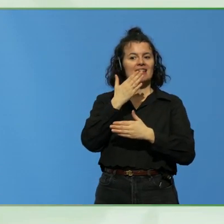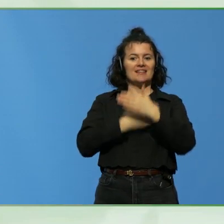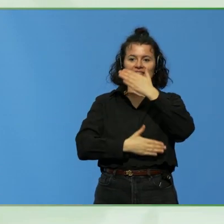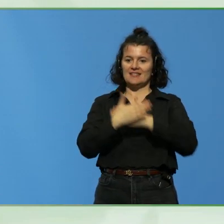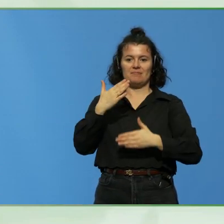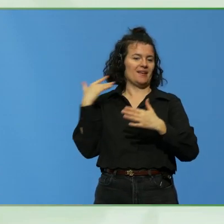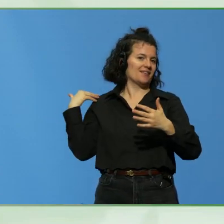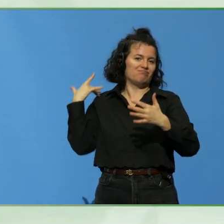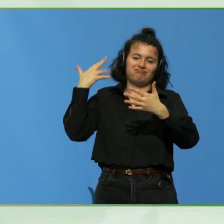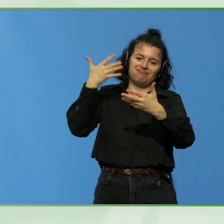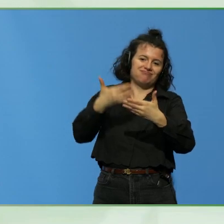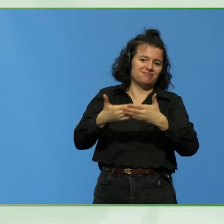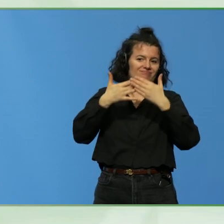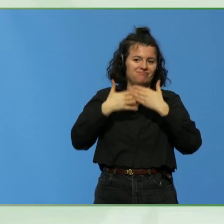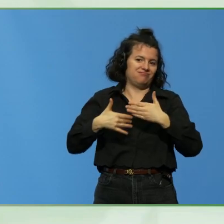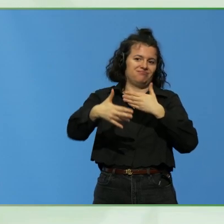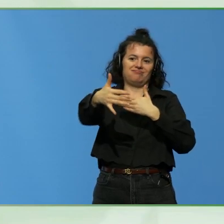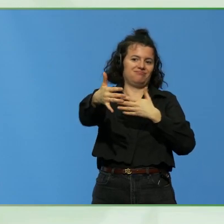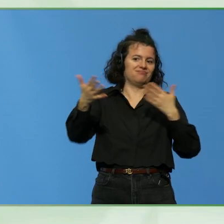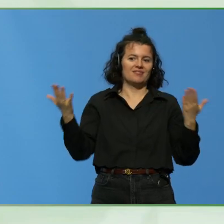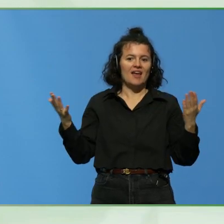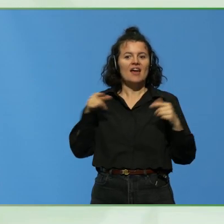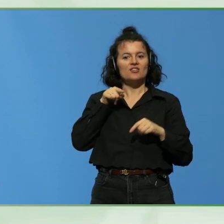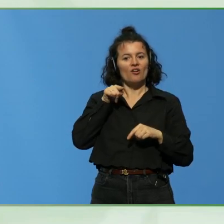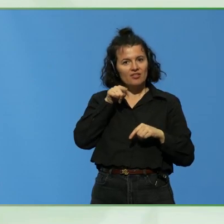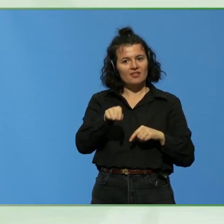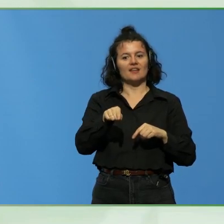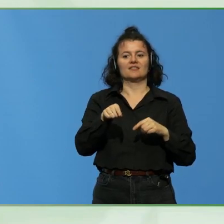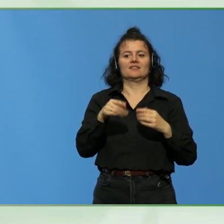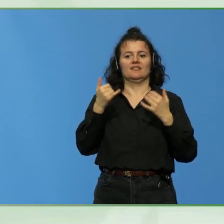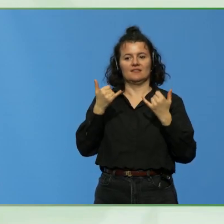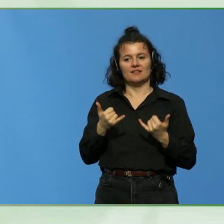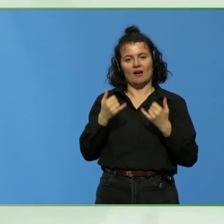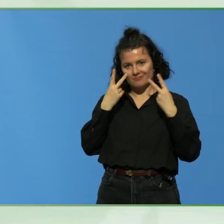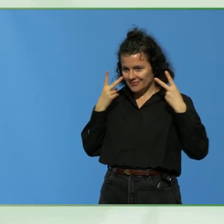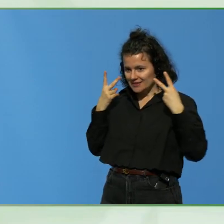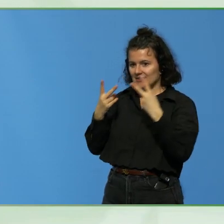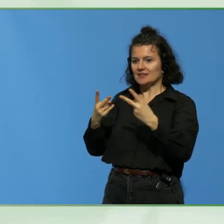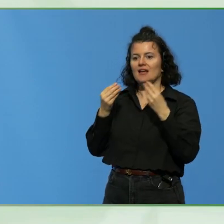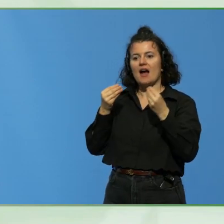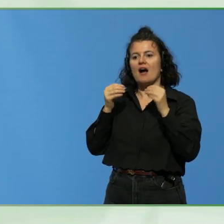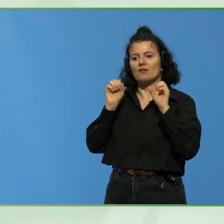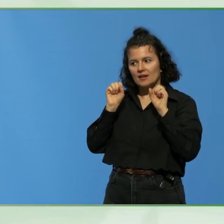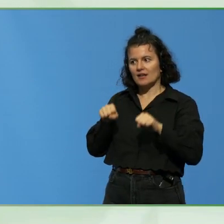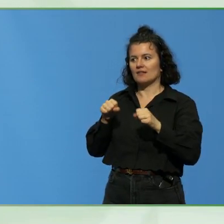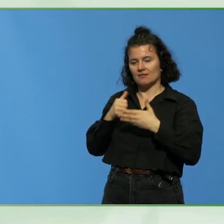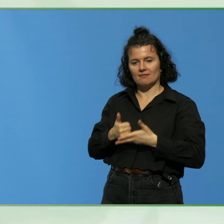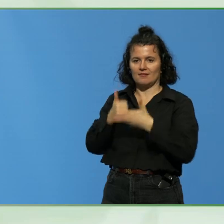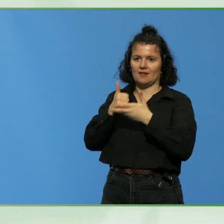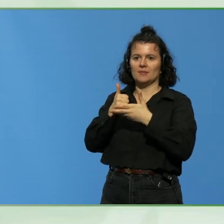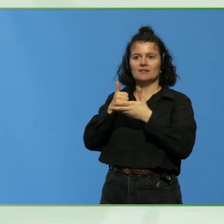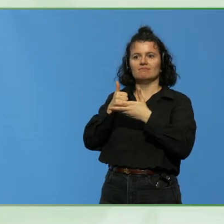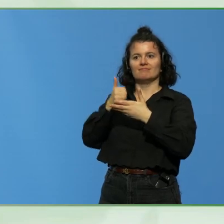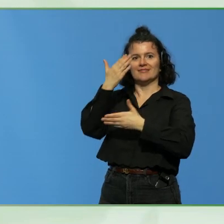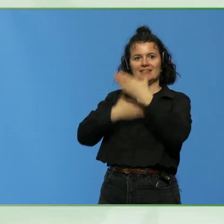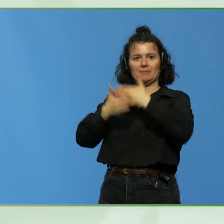Let's not dignify it. Let's address it and make steps to reduce it. Thank you. Thank you so much.